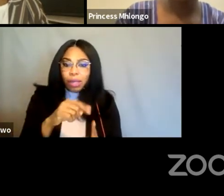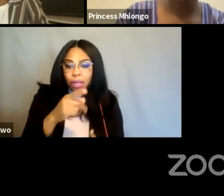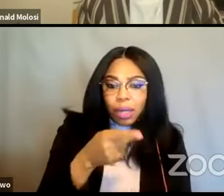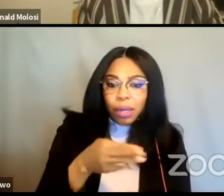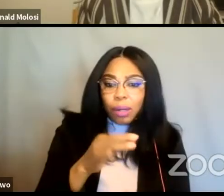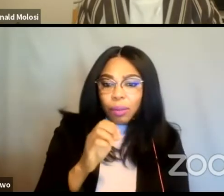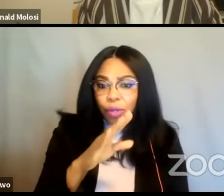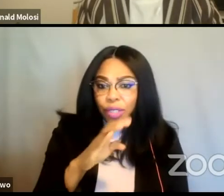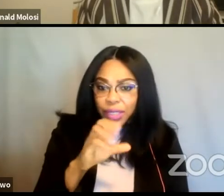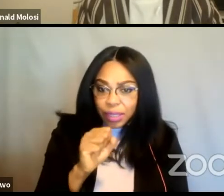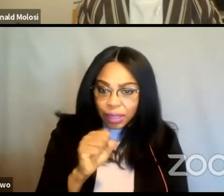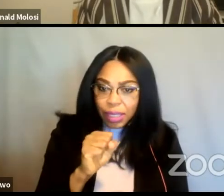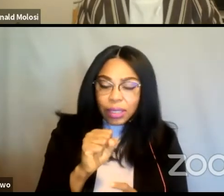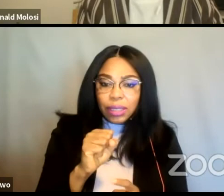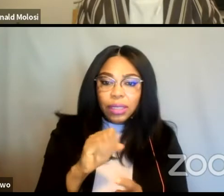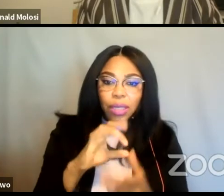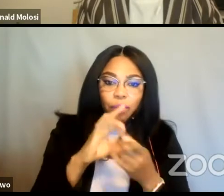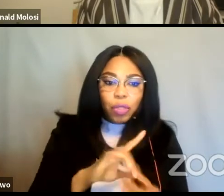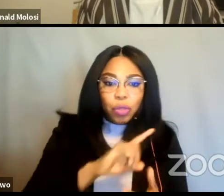on that I've rendered.